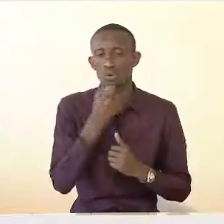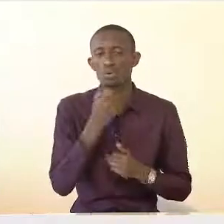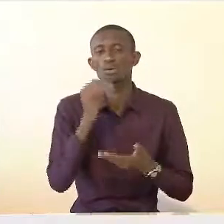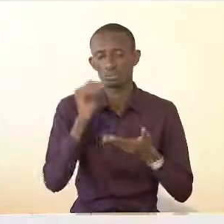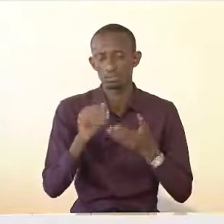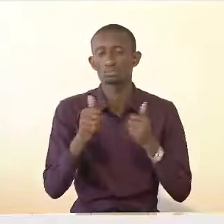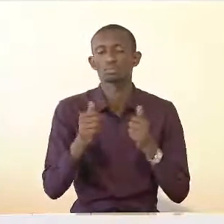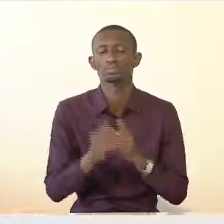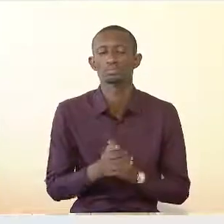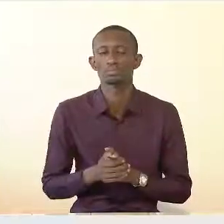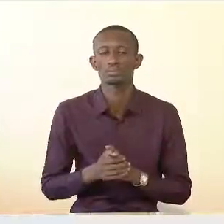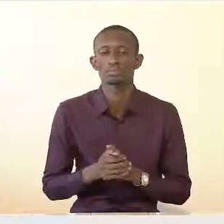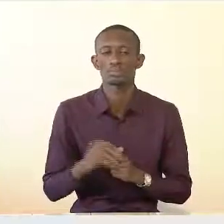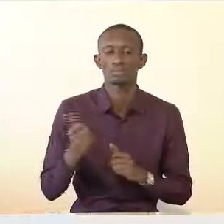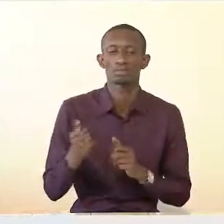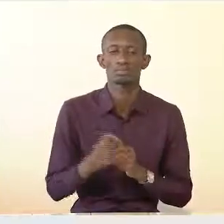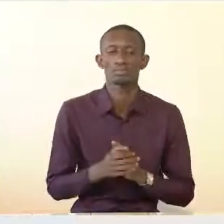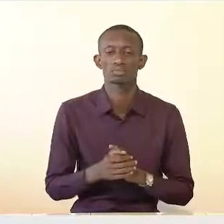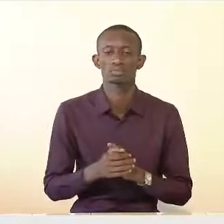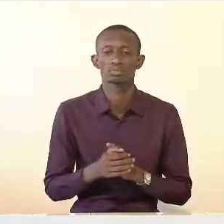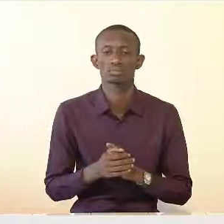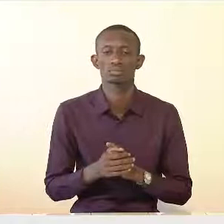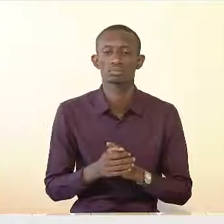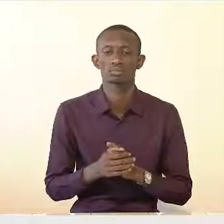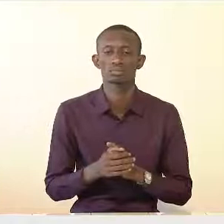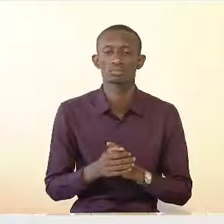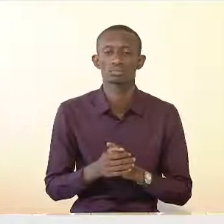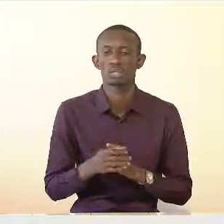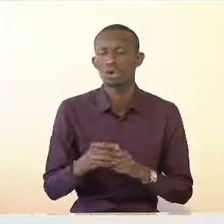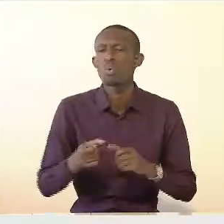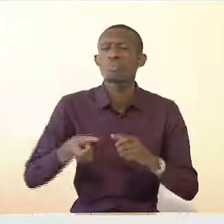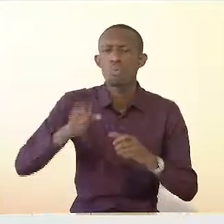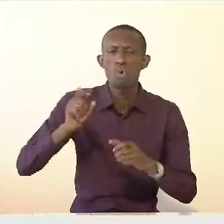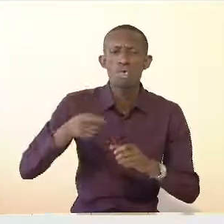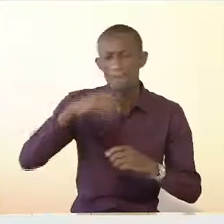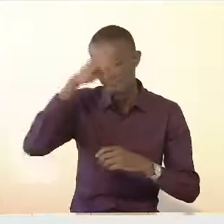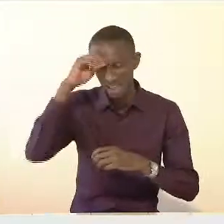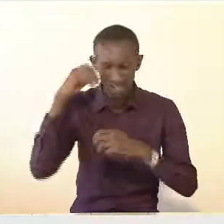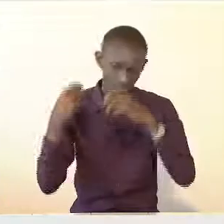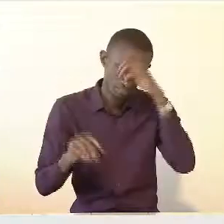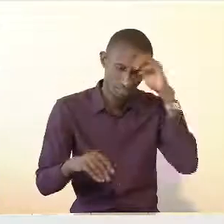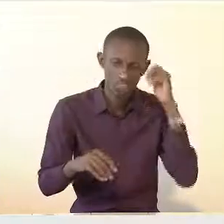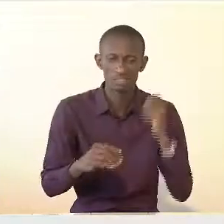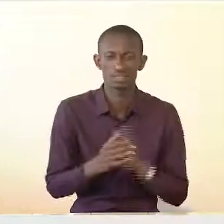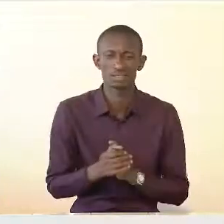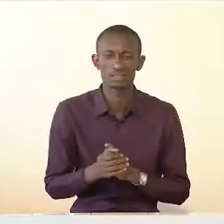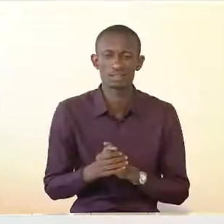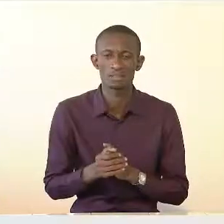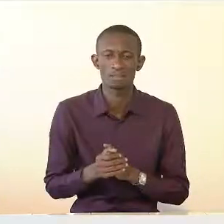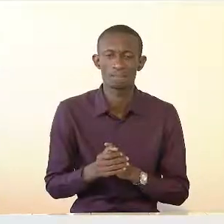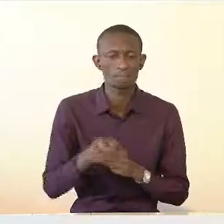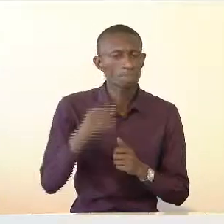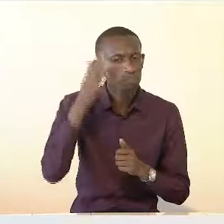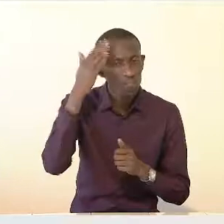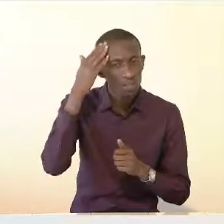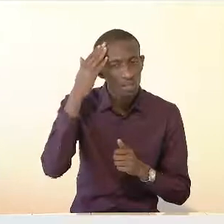sweat production. In the process of increasing, we talked about there is a